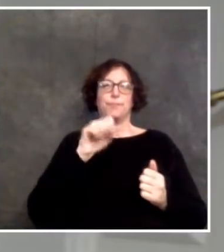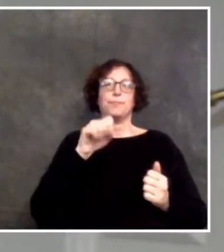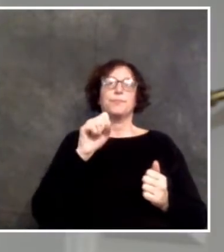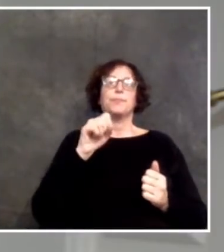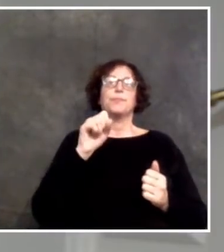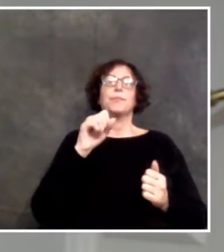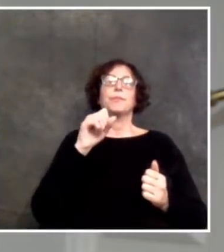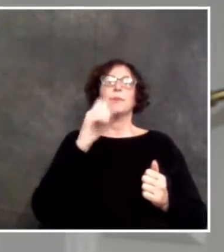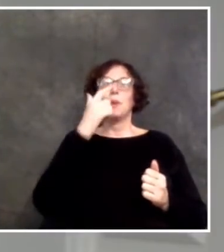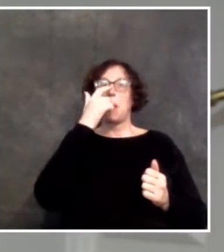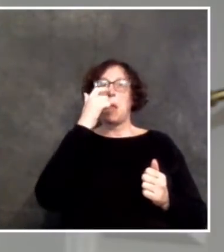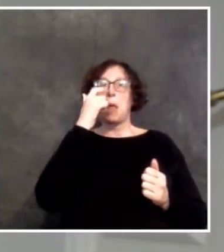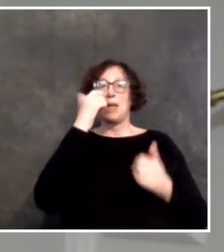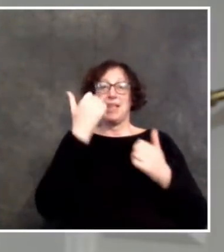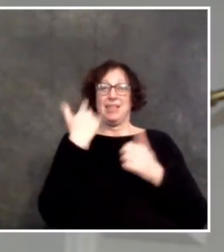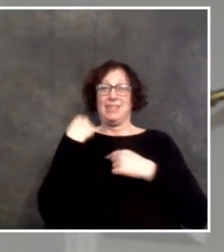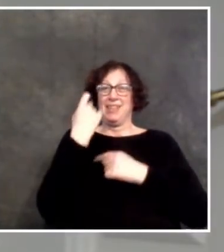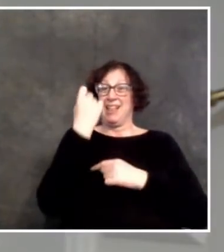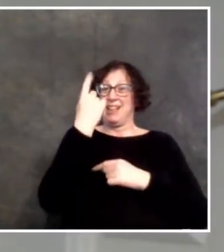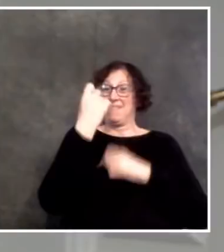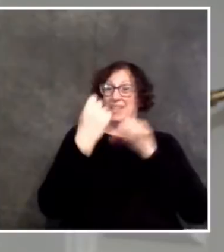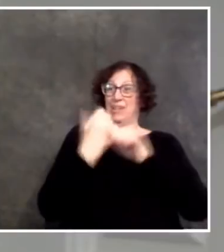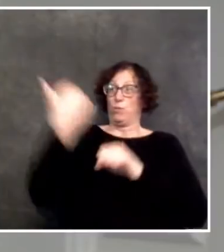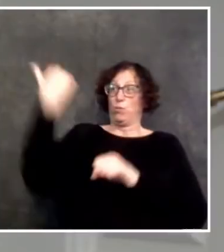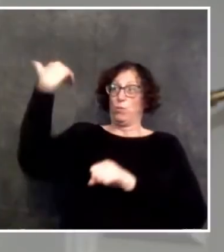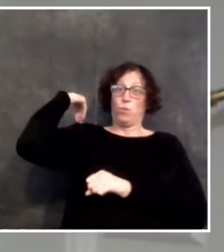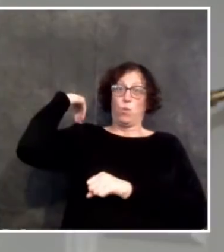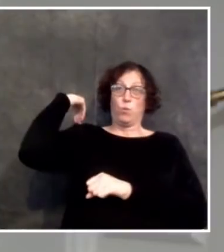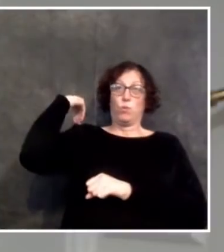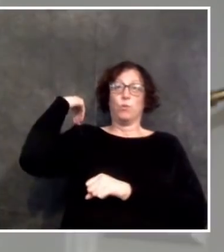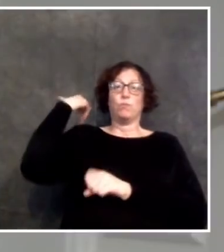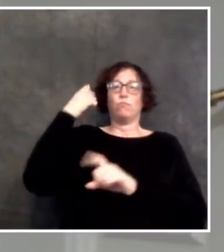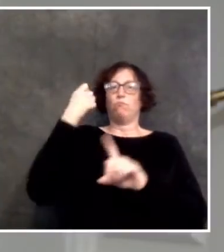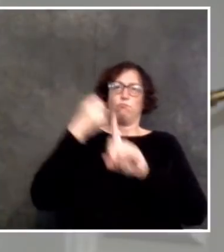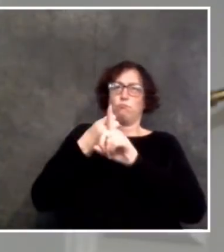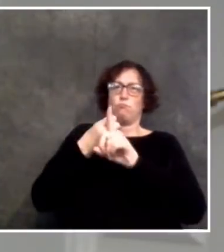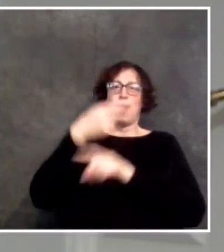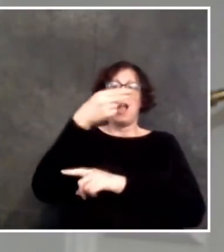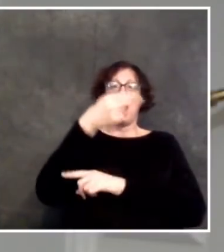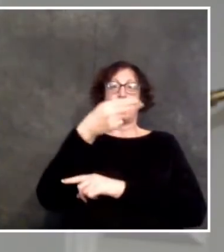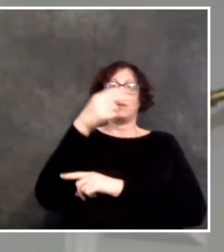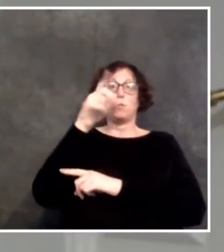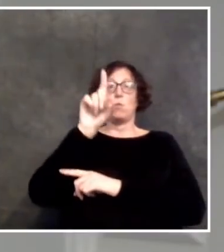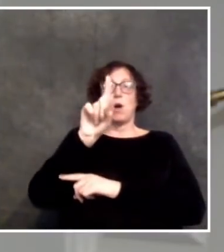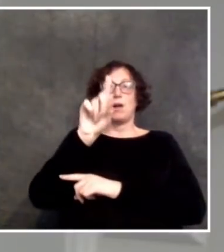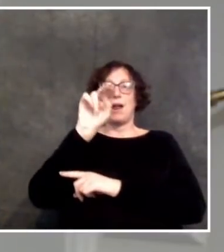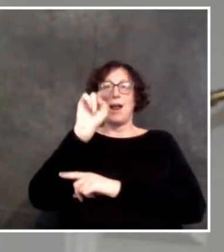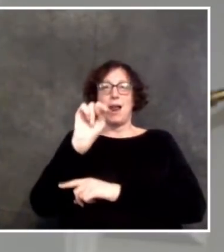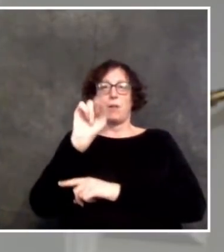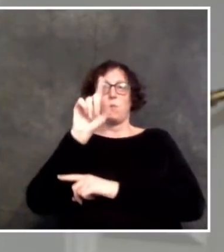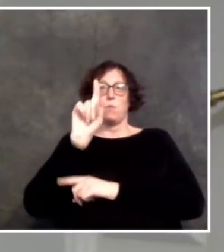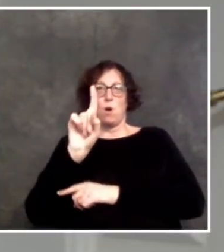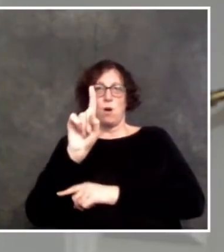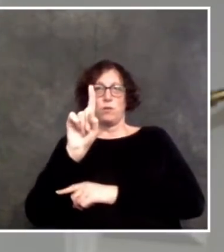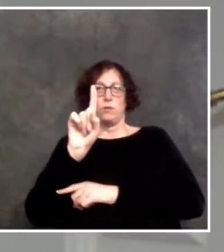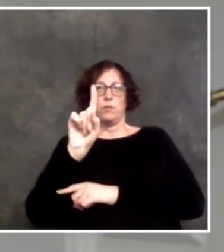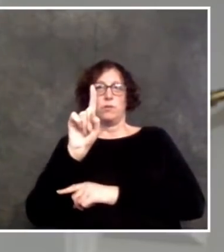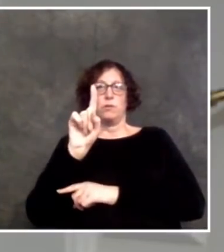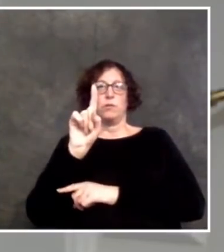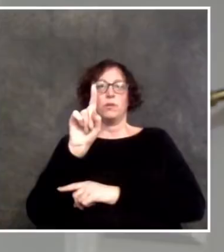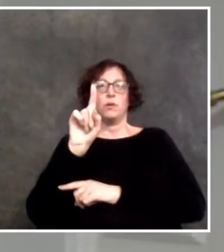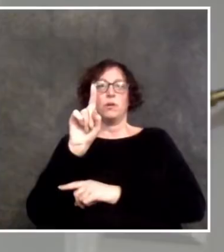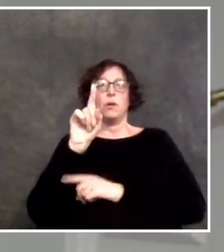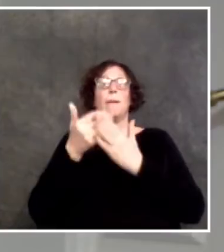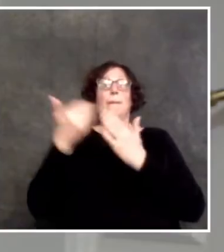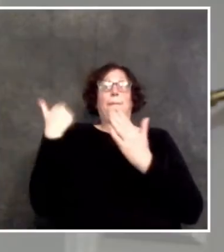coughed into their elbow. And it was a huge cultural shift. And now it's the norm for most people to cough into their elbow.